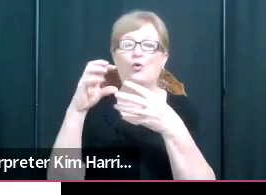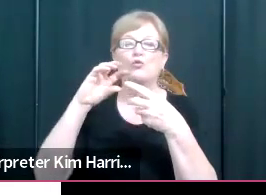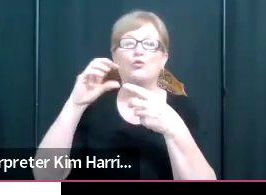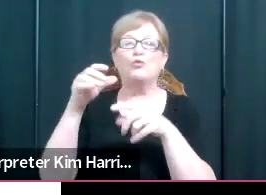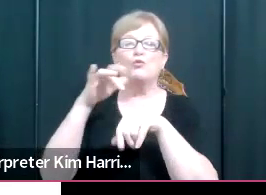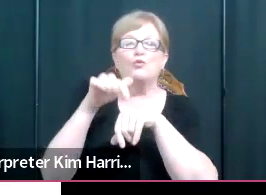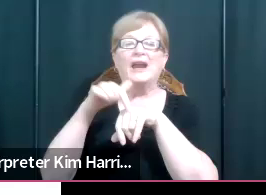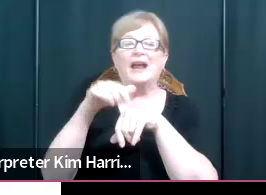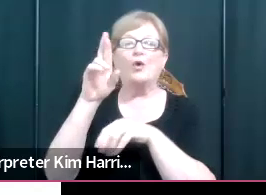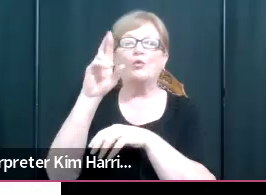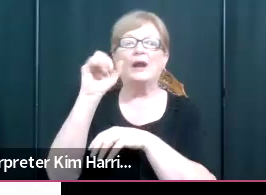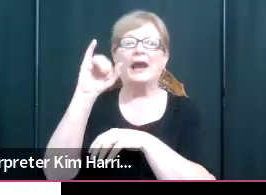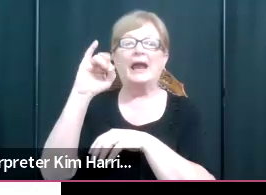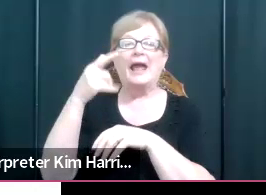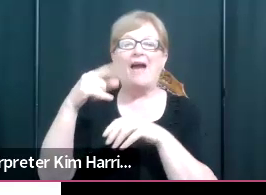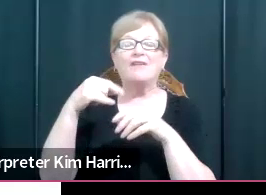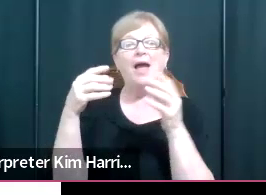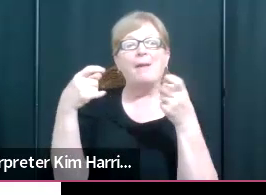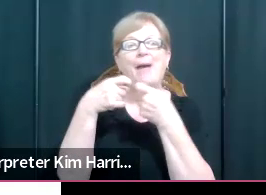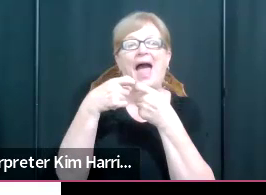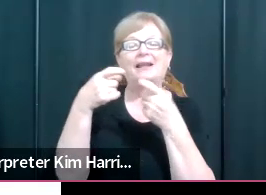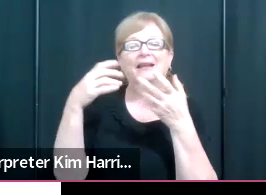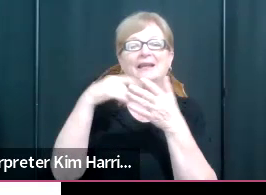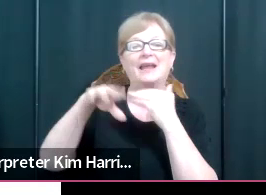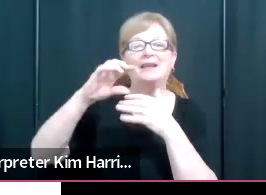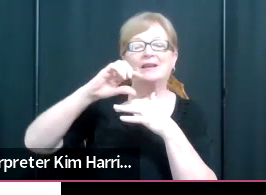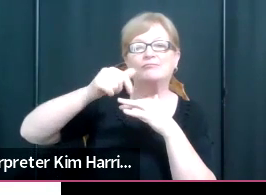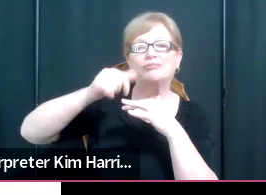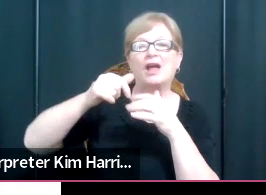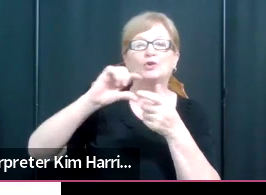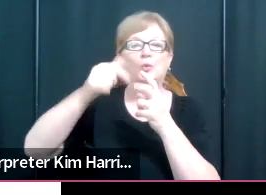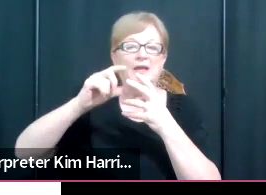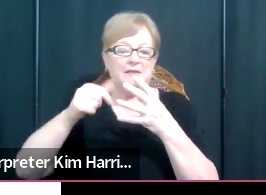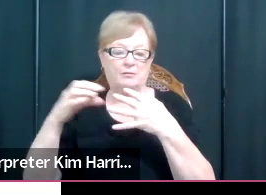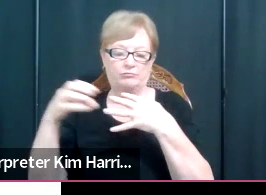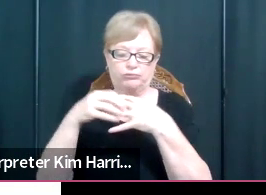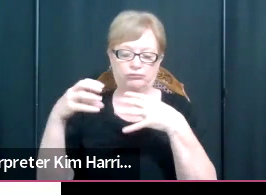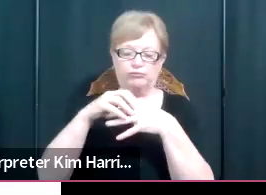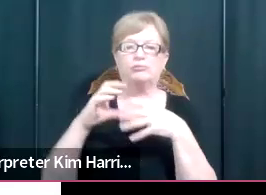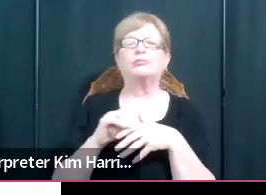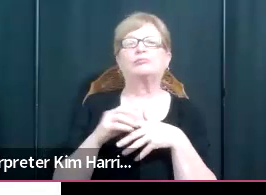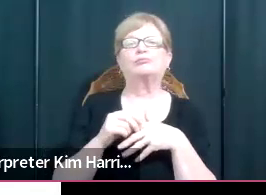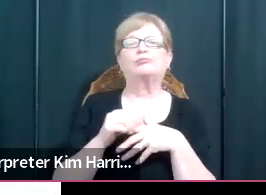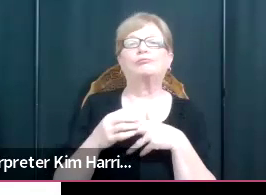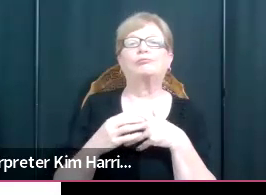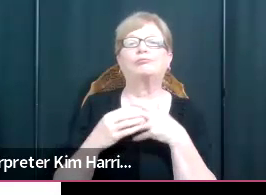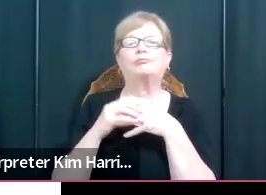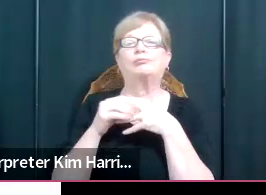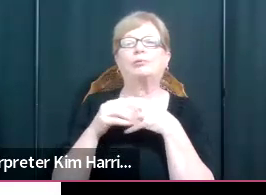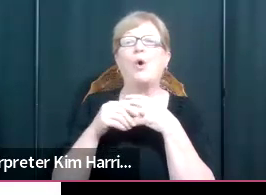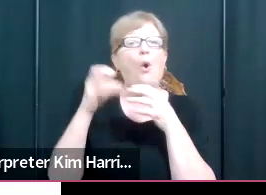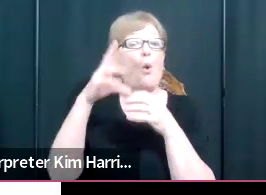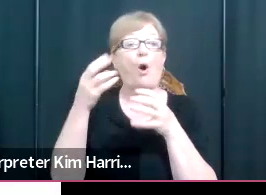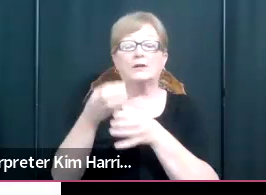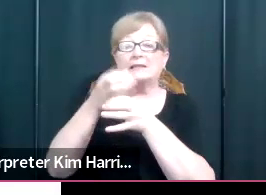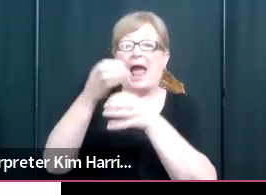have magnets in the bands, and they also twist and spin. So you can put one on each finger, or you can stack them up in a